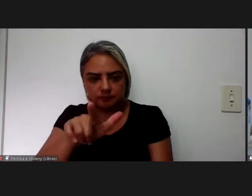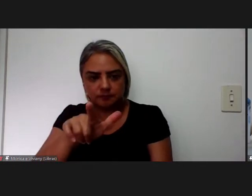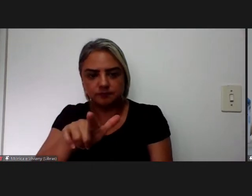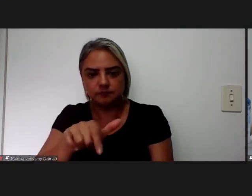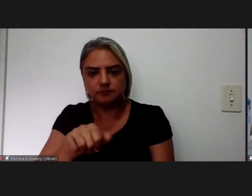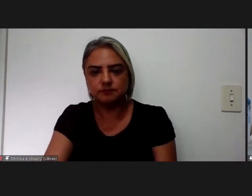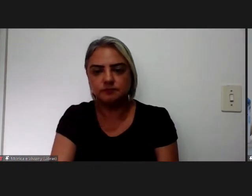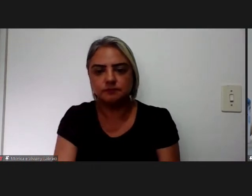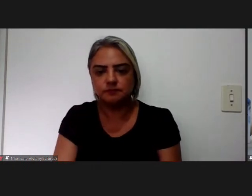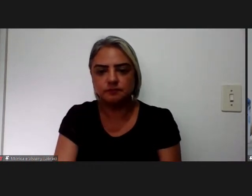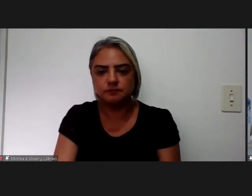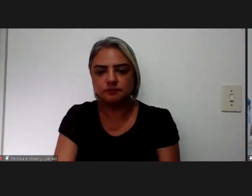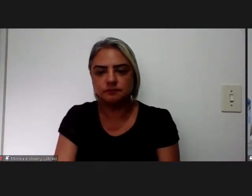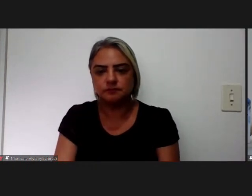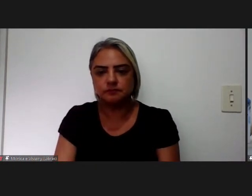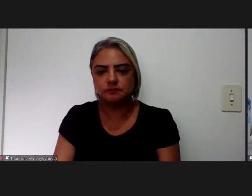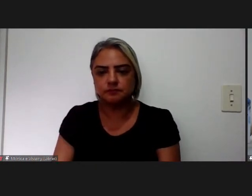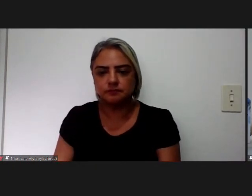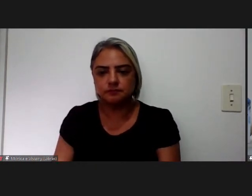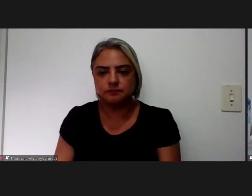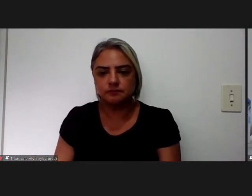Renata?